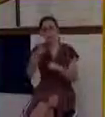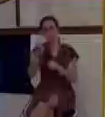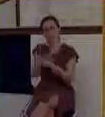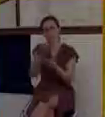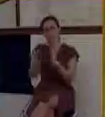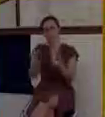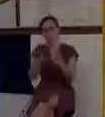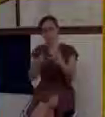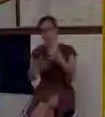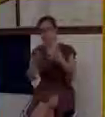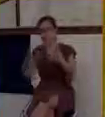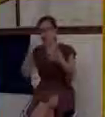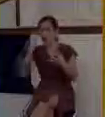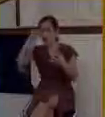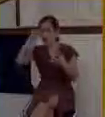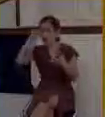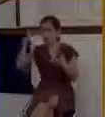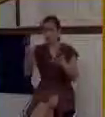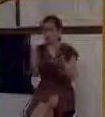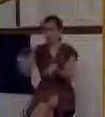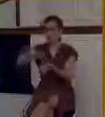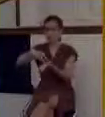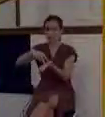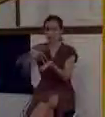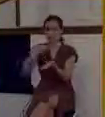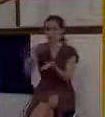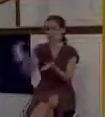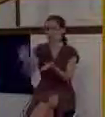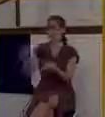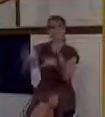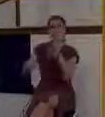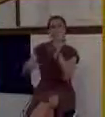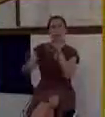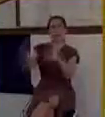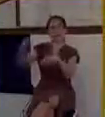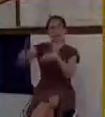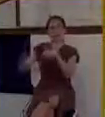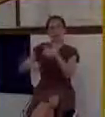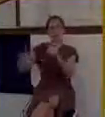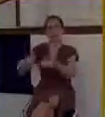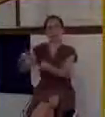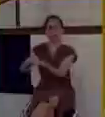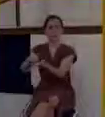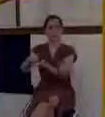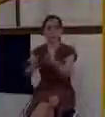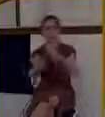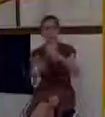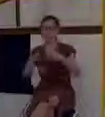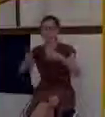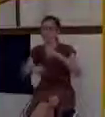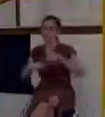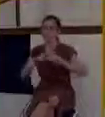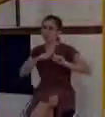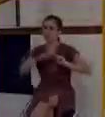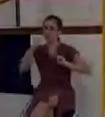the pillars of our faith. And so this was a serious